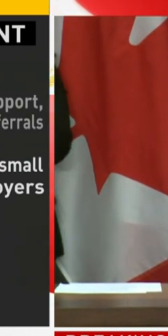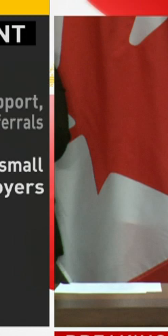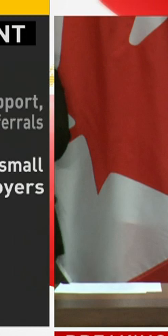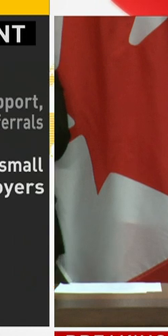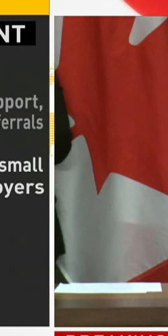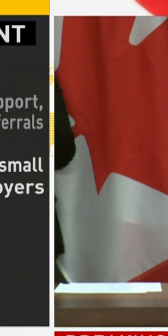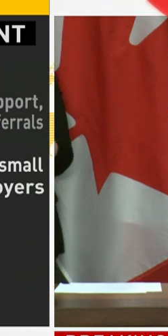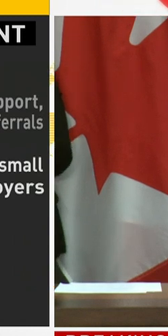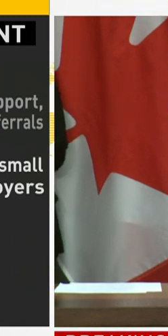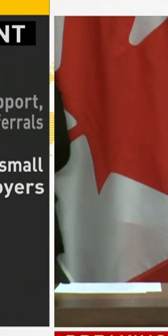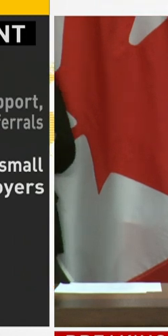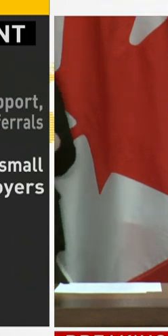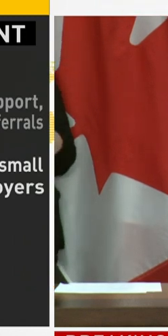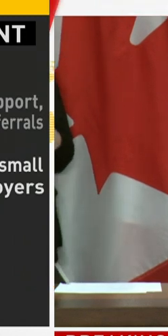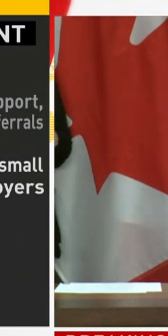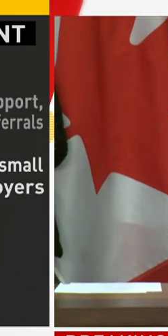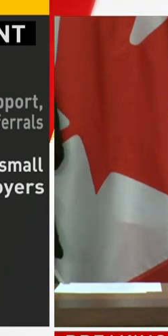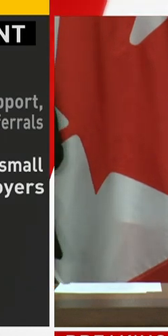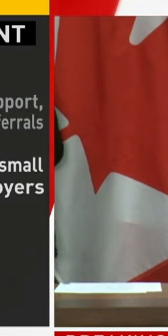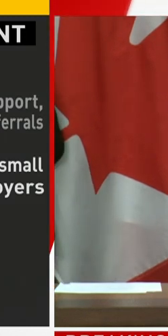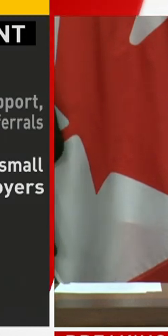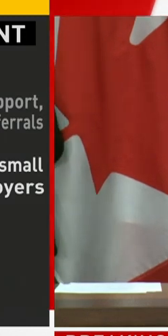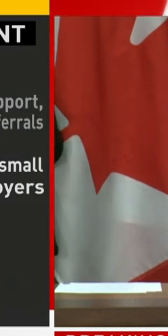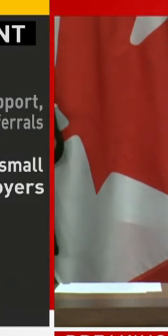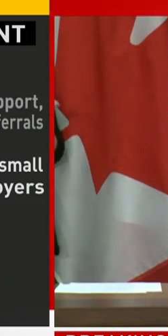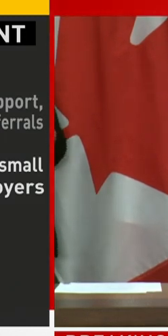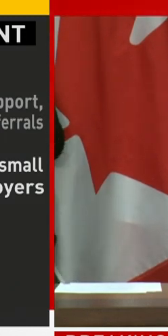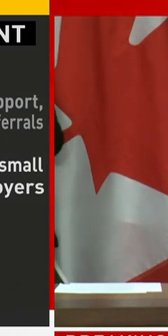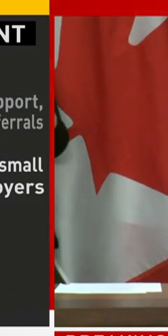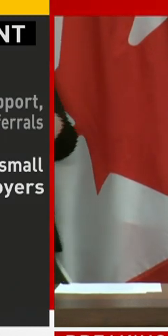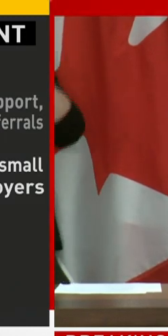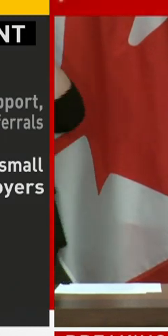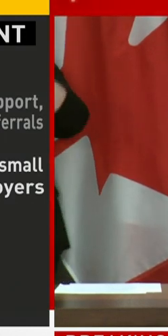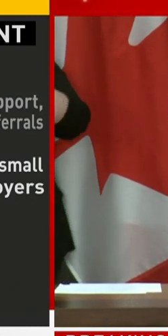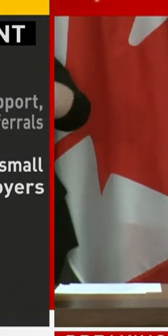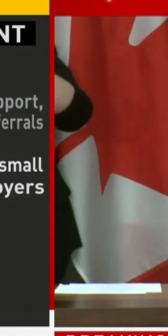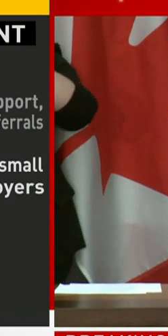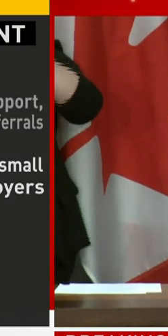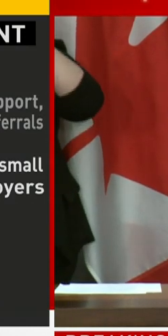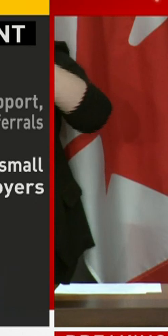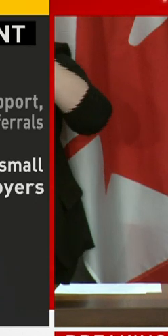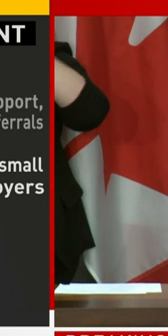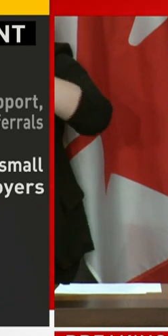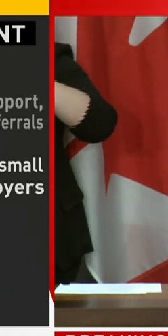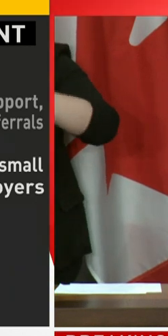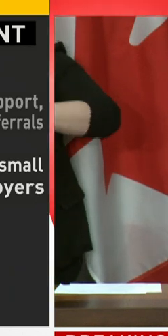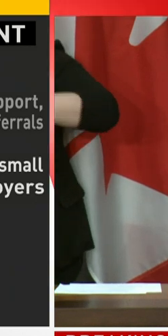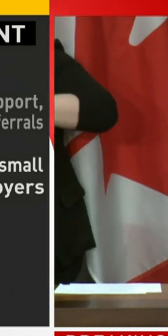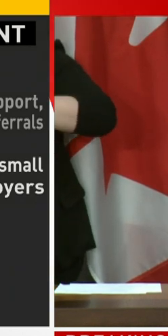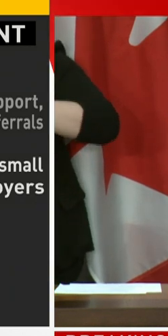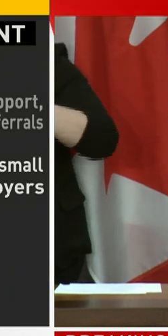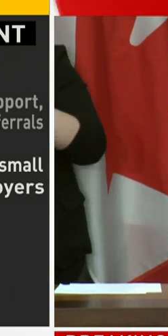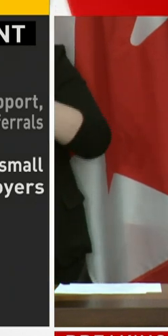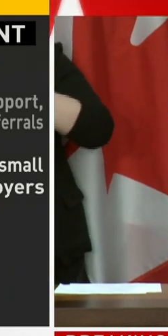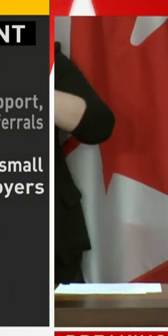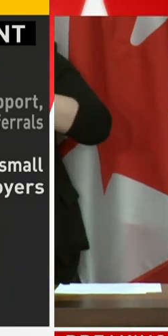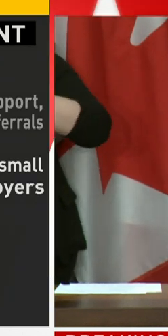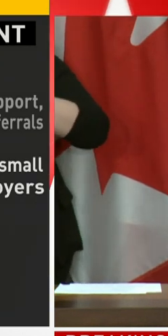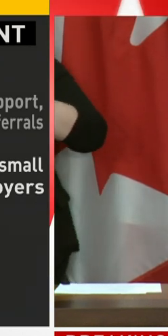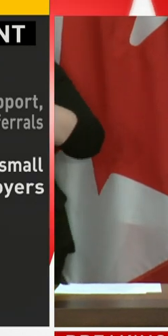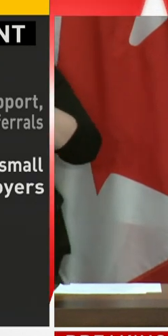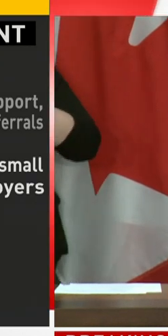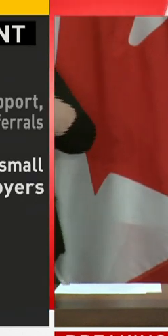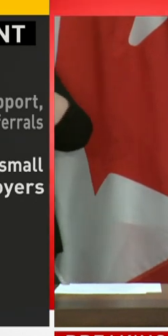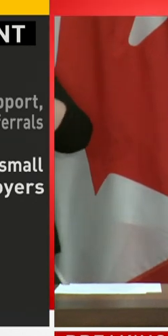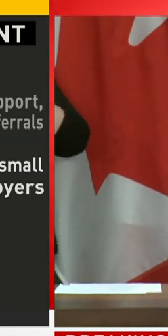But we do have an agreement with the Americans that will ensure that we can continue to engage in